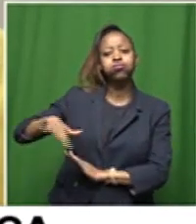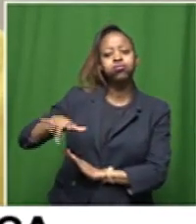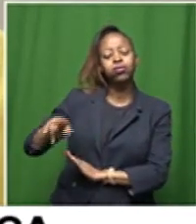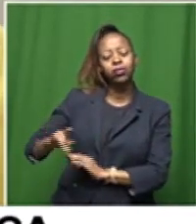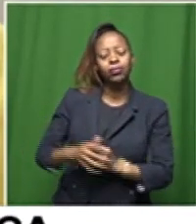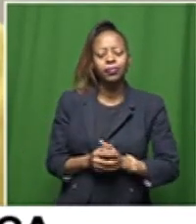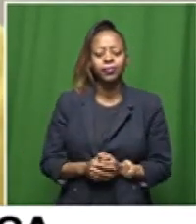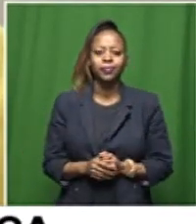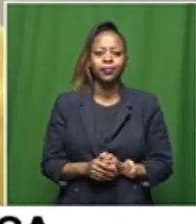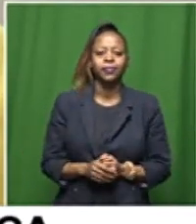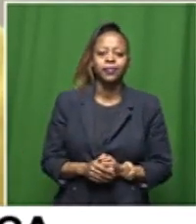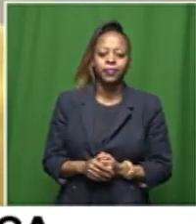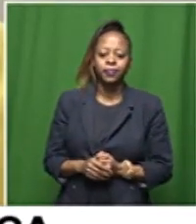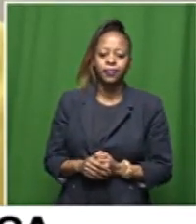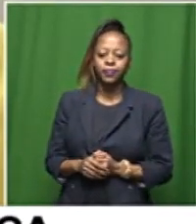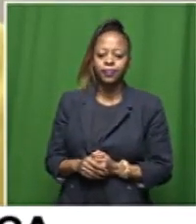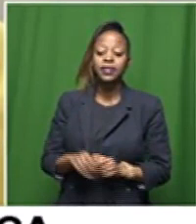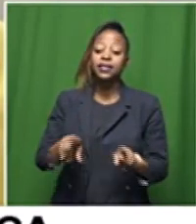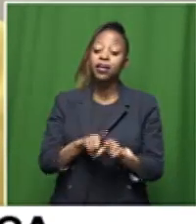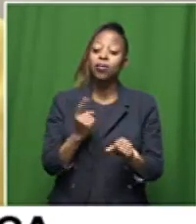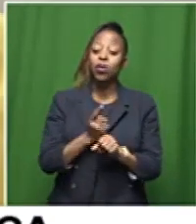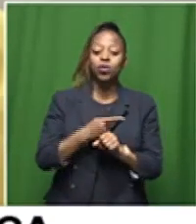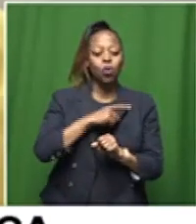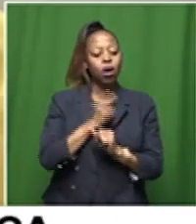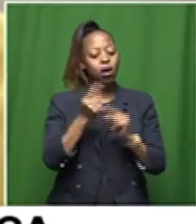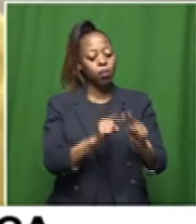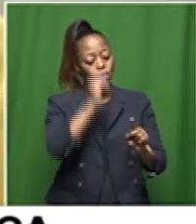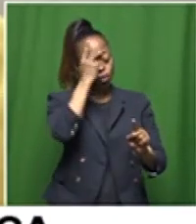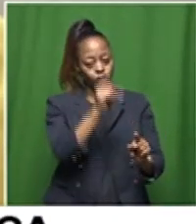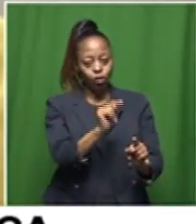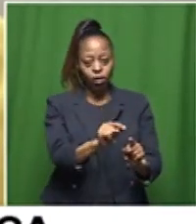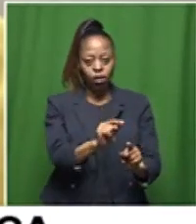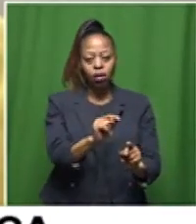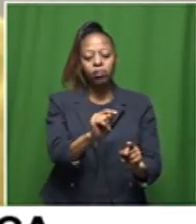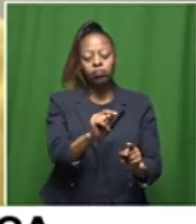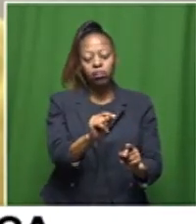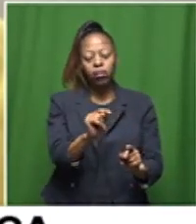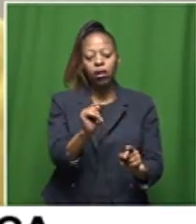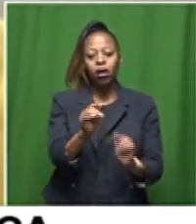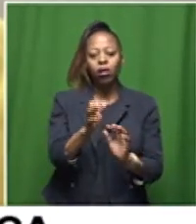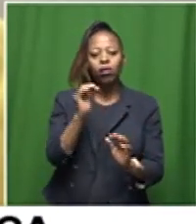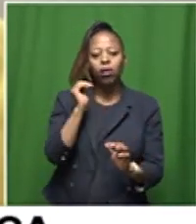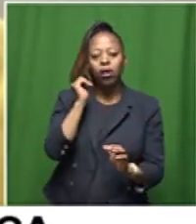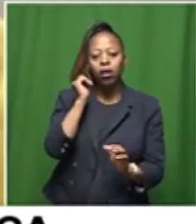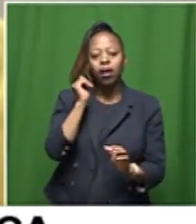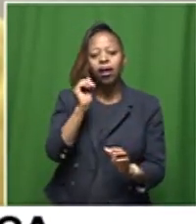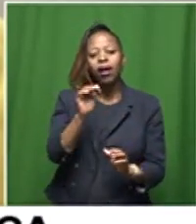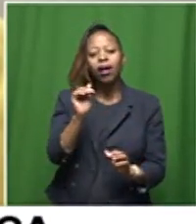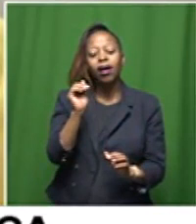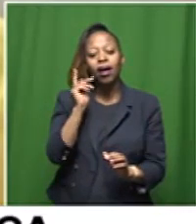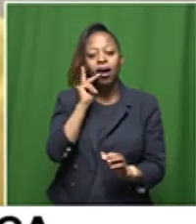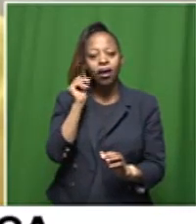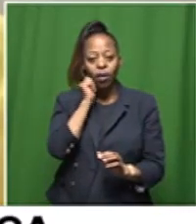surgery at those hospitals. And then when it comes to Pretoria, in Karaua, we have also approached